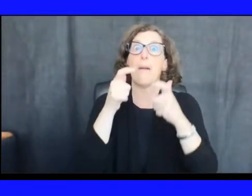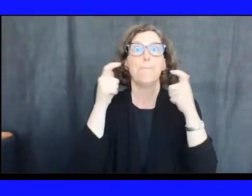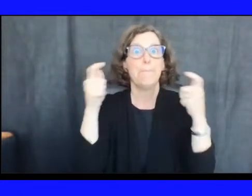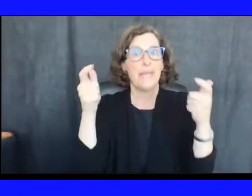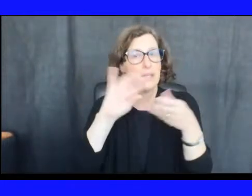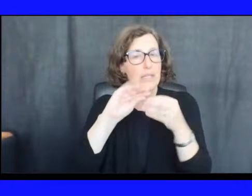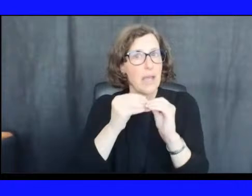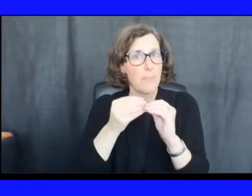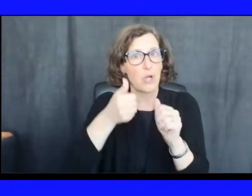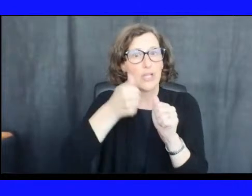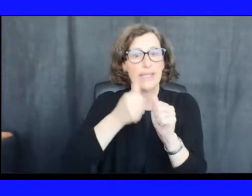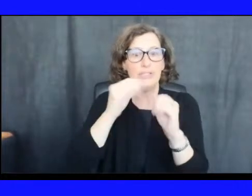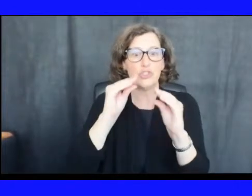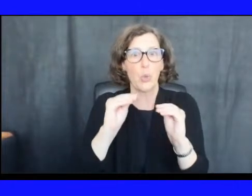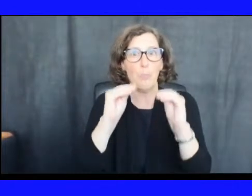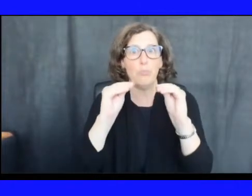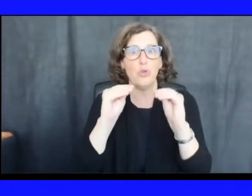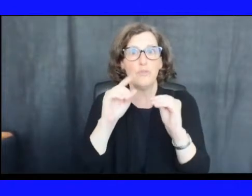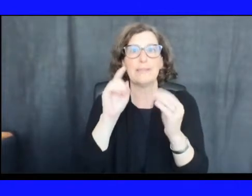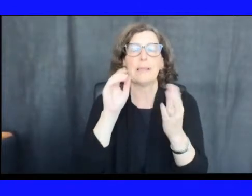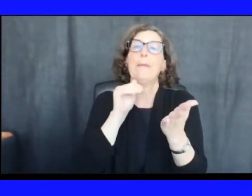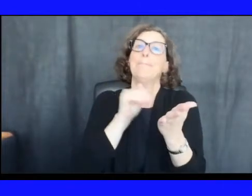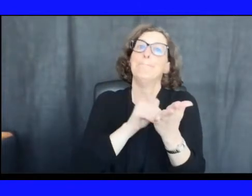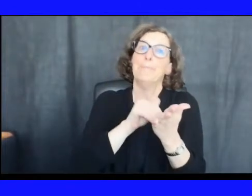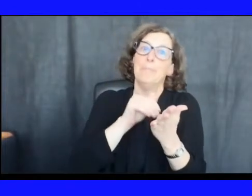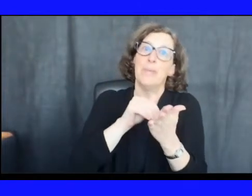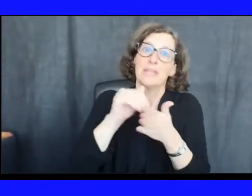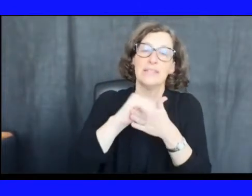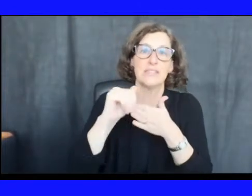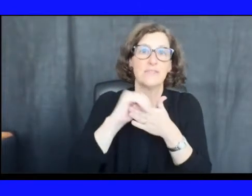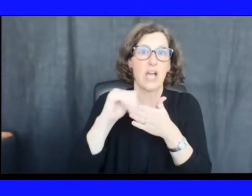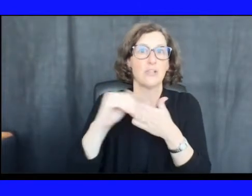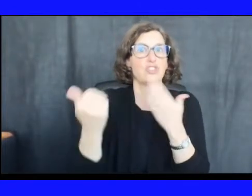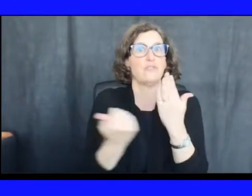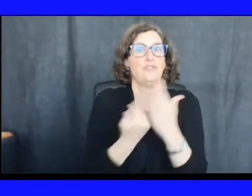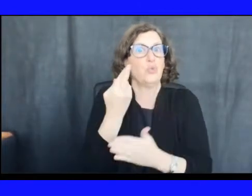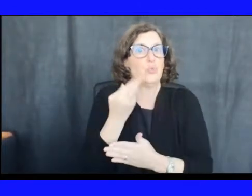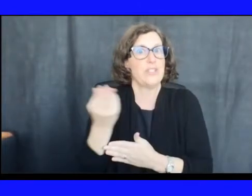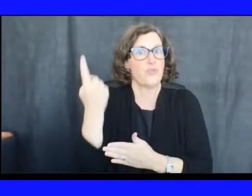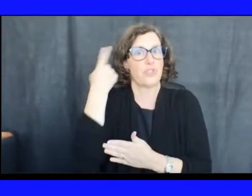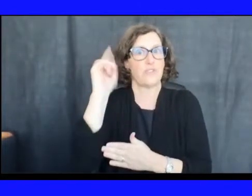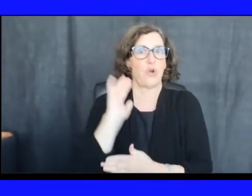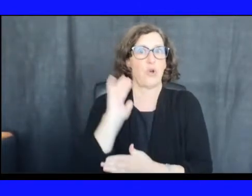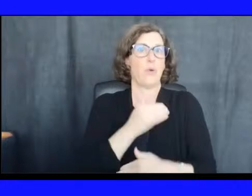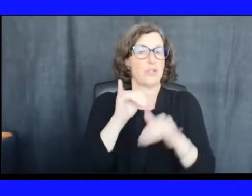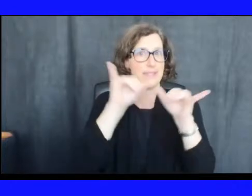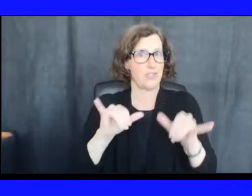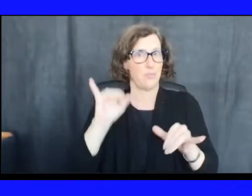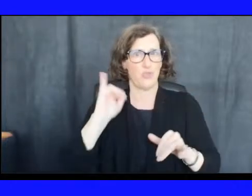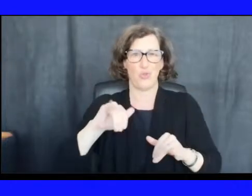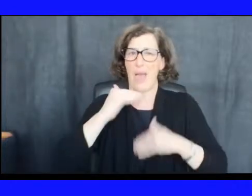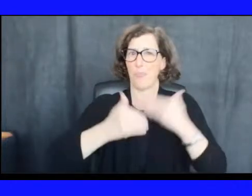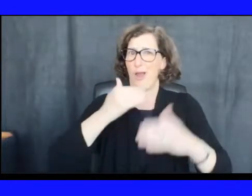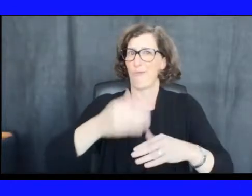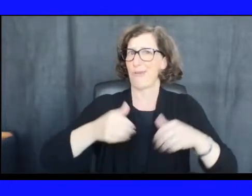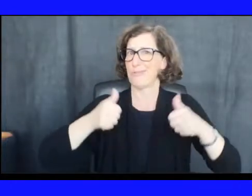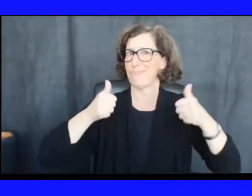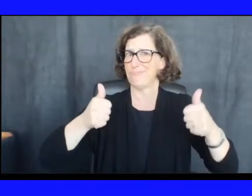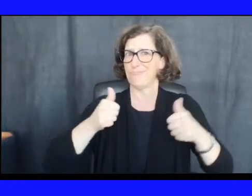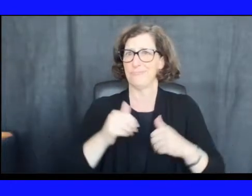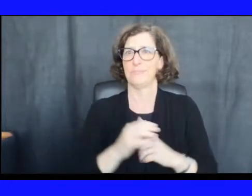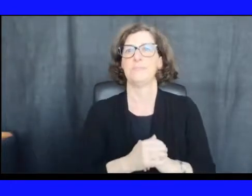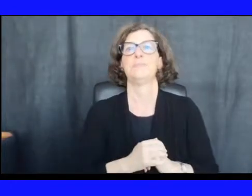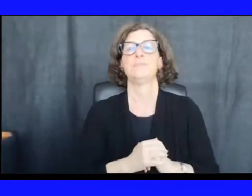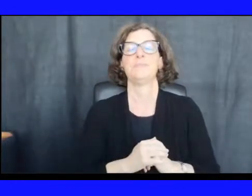that. And the other big information technology project that we track here is the data